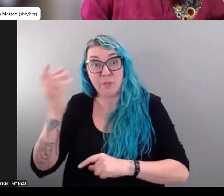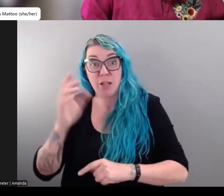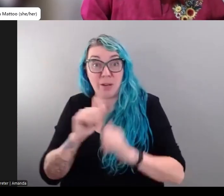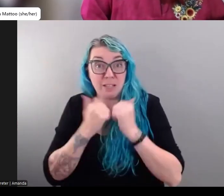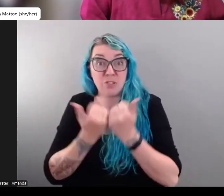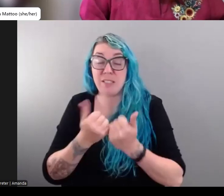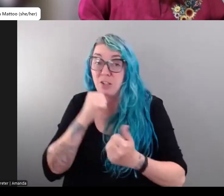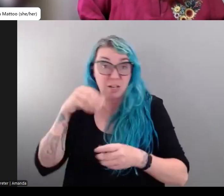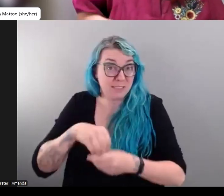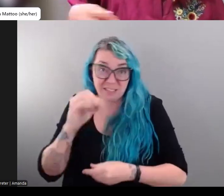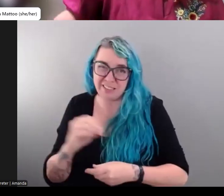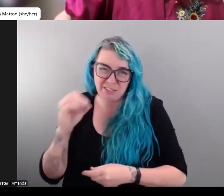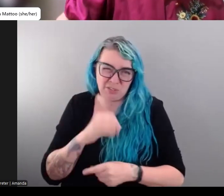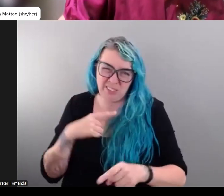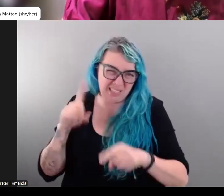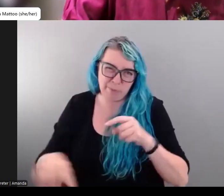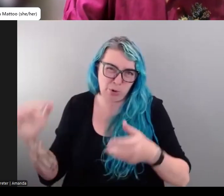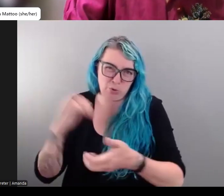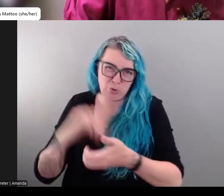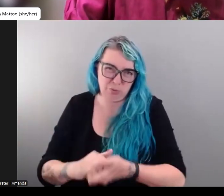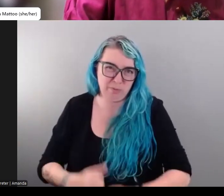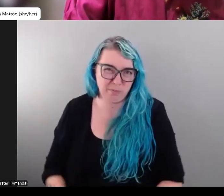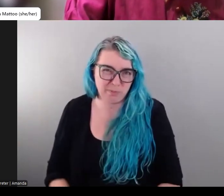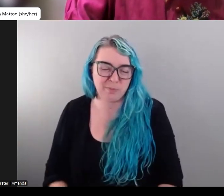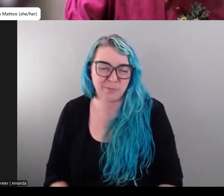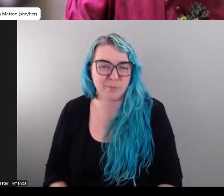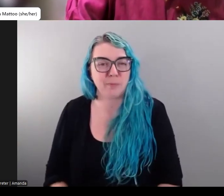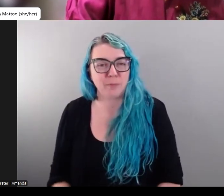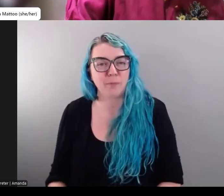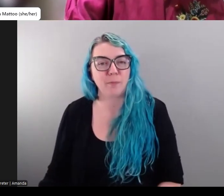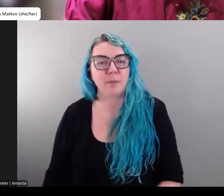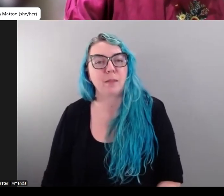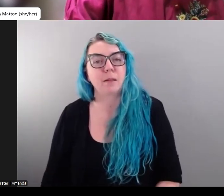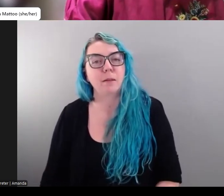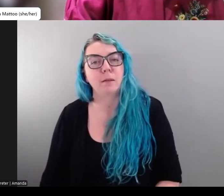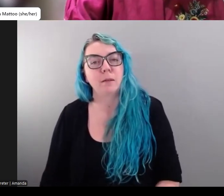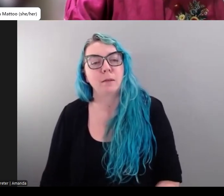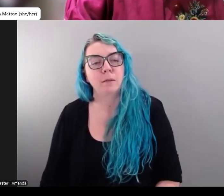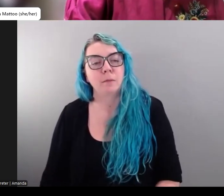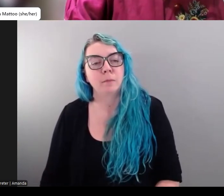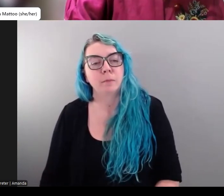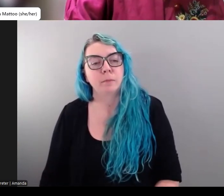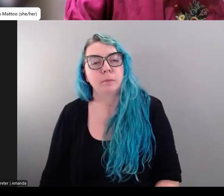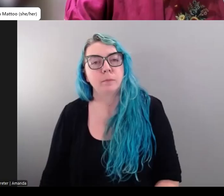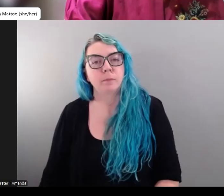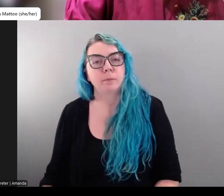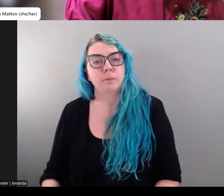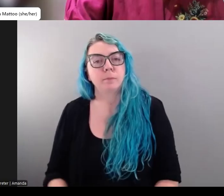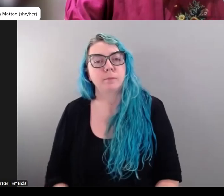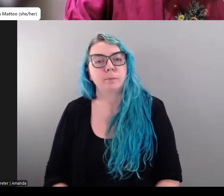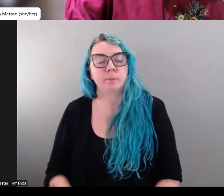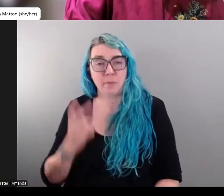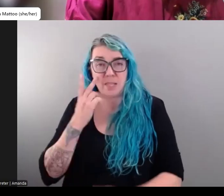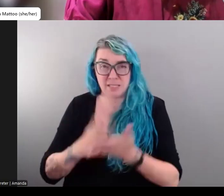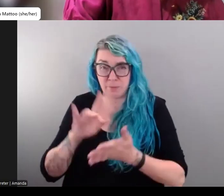Someone asked earlier, like as I'm looking at the questions, that how many people have we tested the tool with?